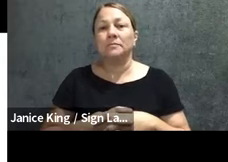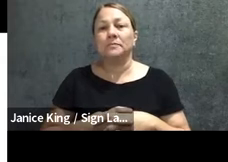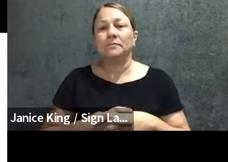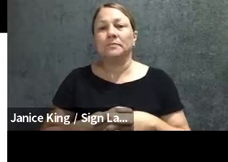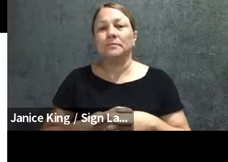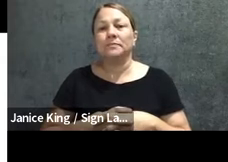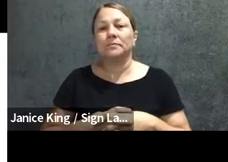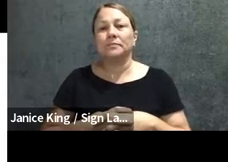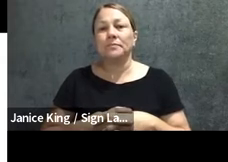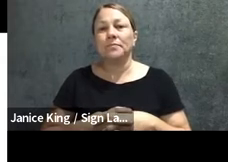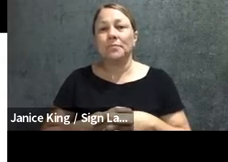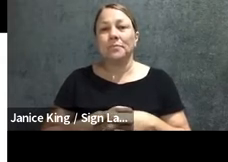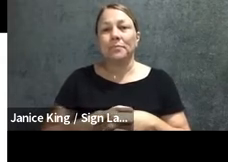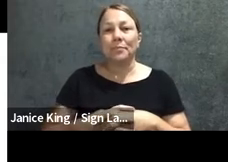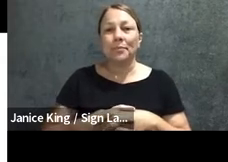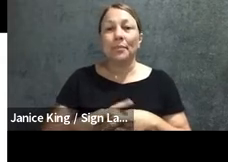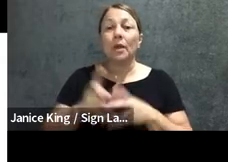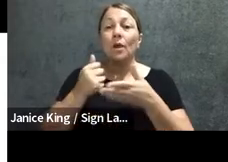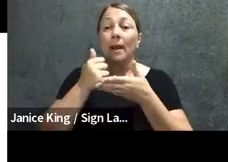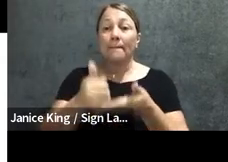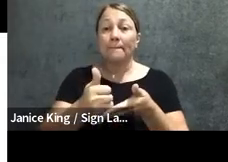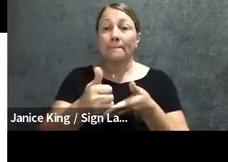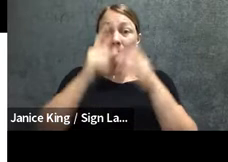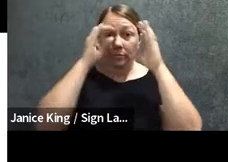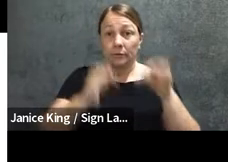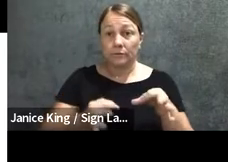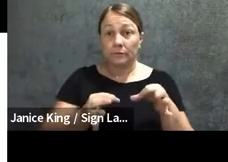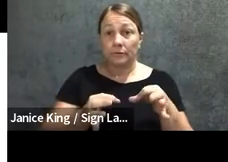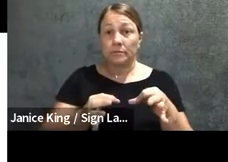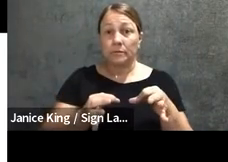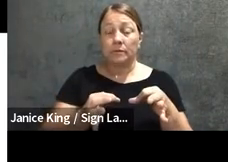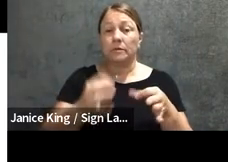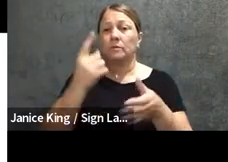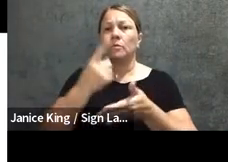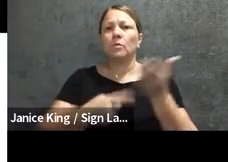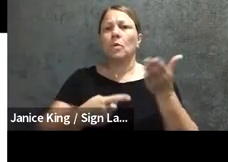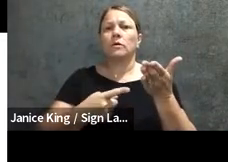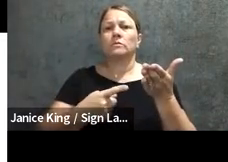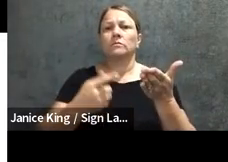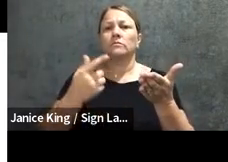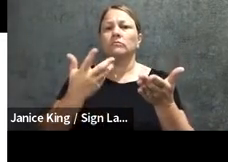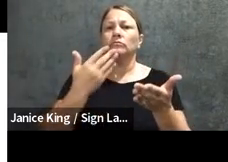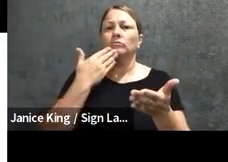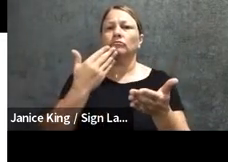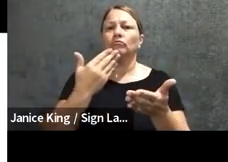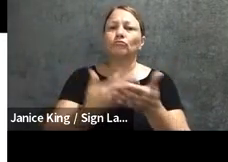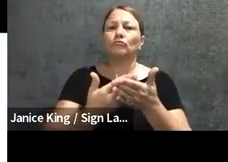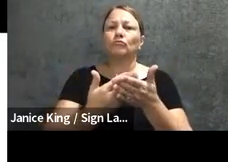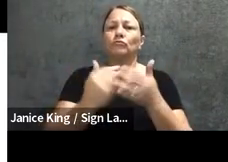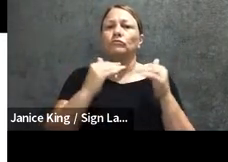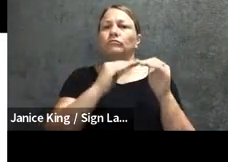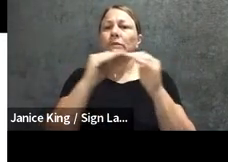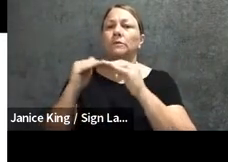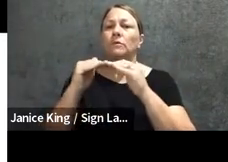So to help determine what a reasonable accommodation is, the EEOC recommends